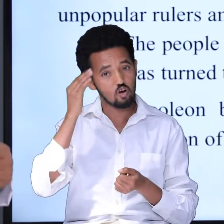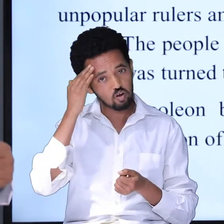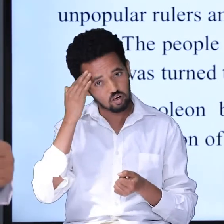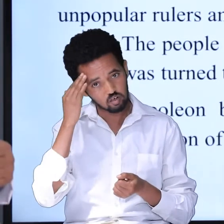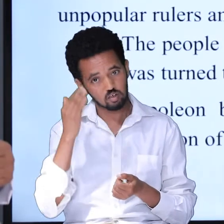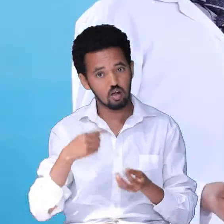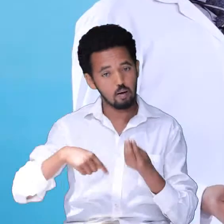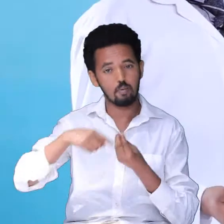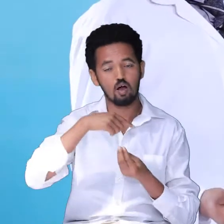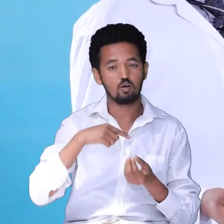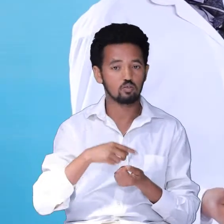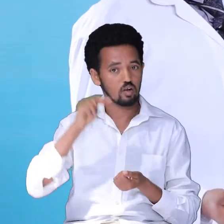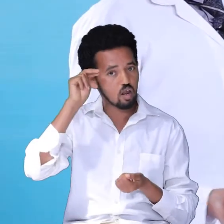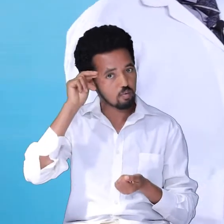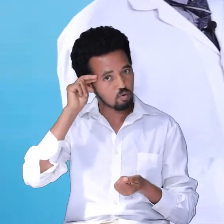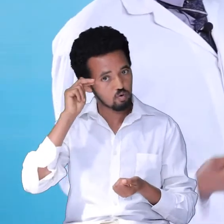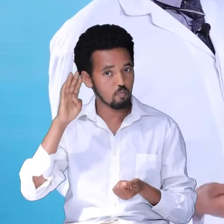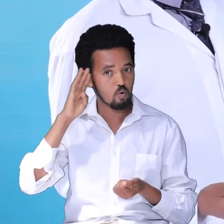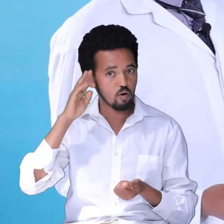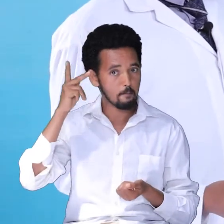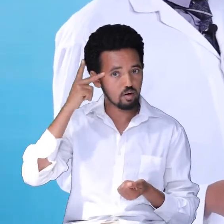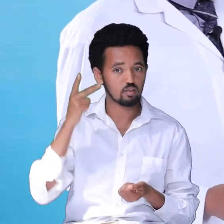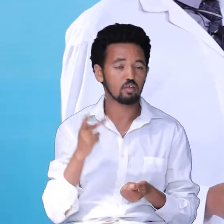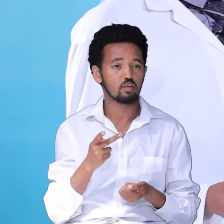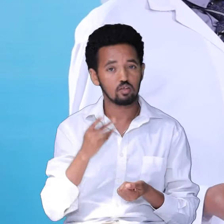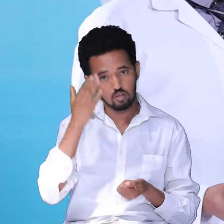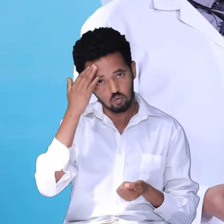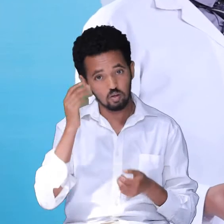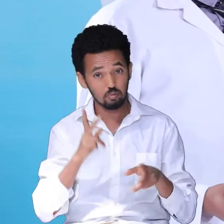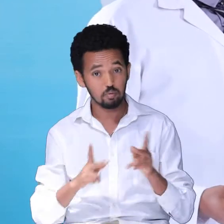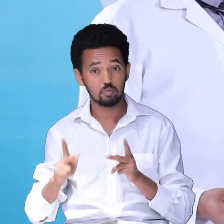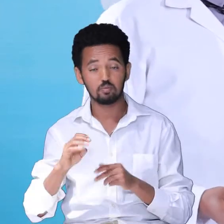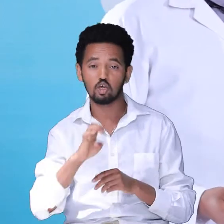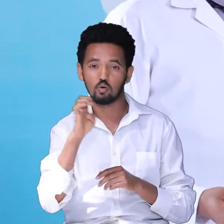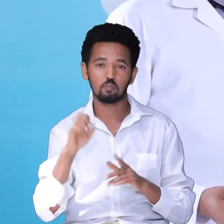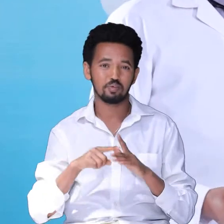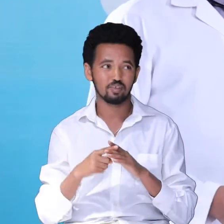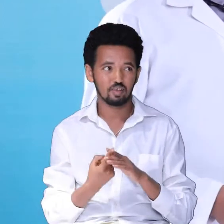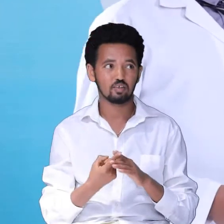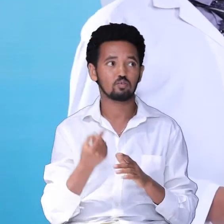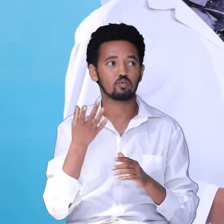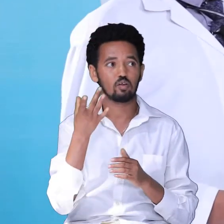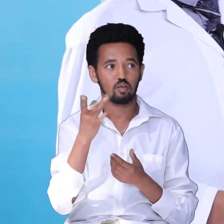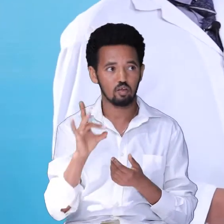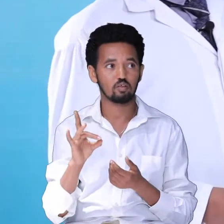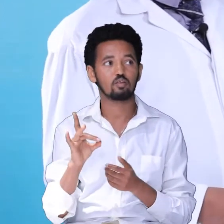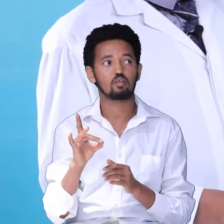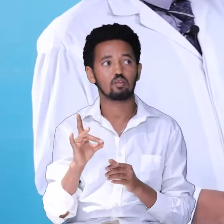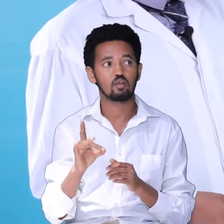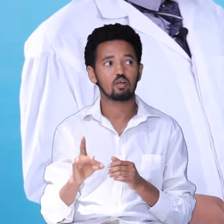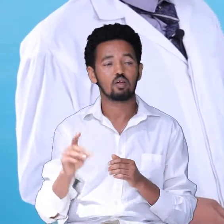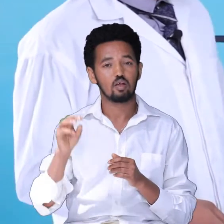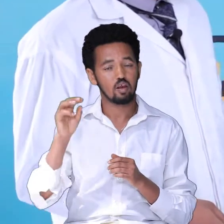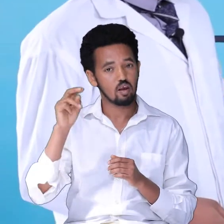about Napoleon Bonaparte. While later, the people of Europe started to hate Napoleon, and